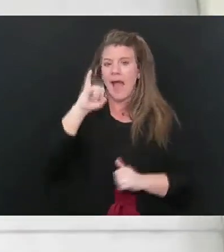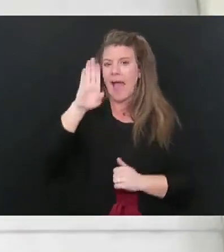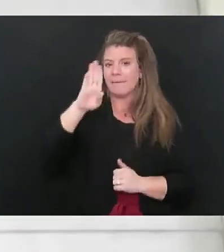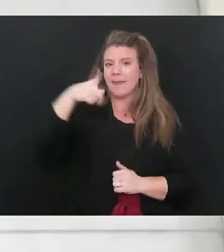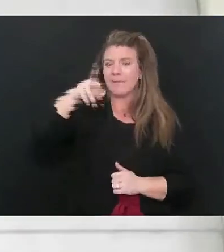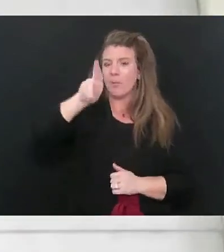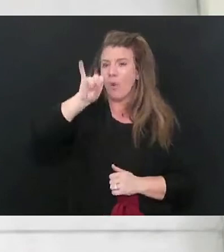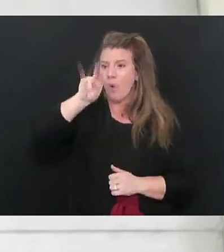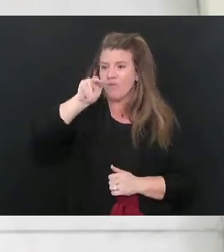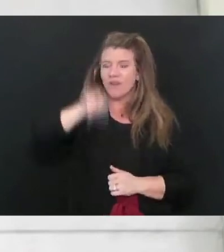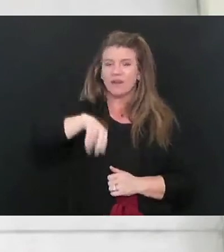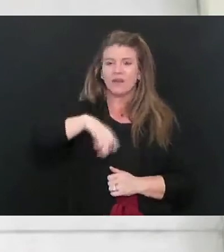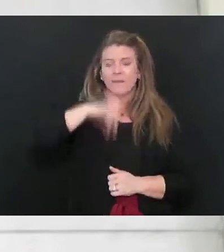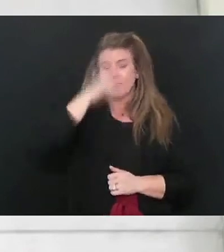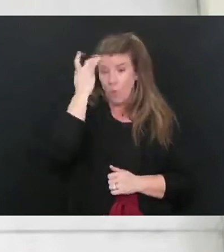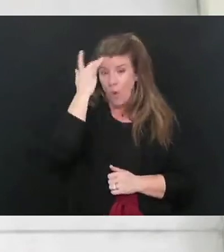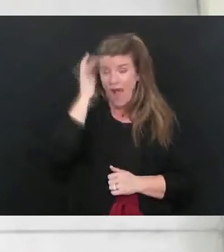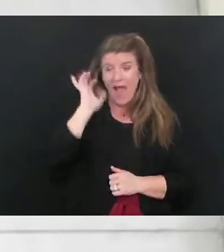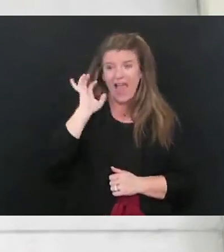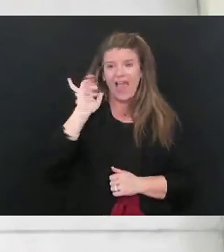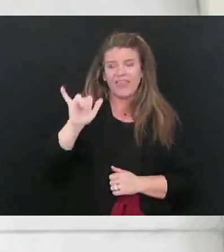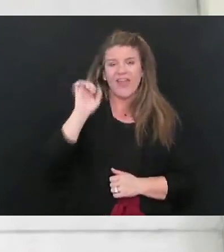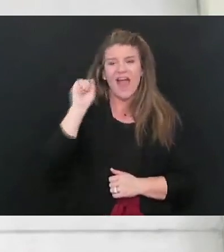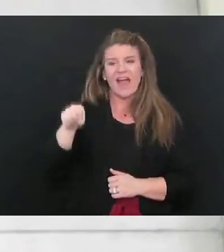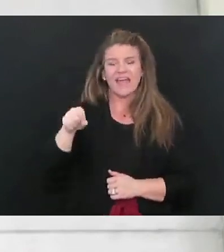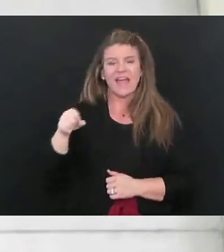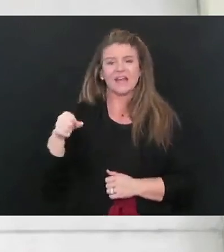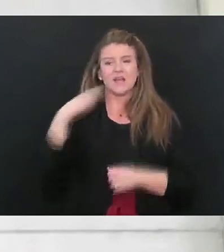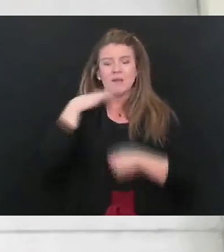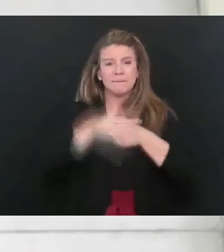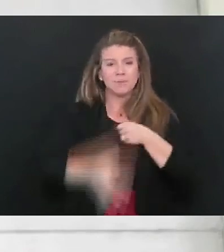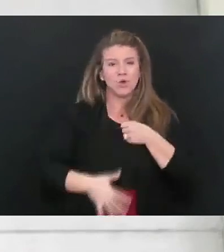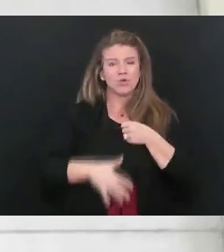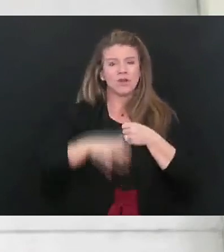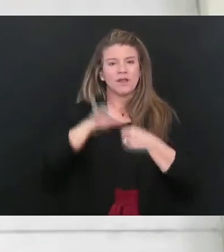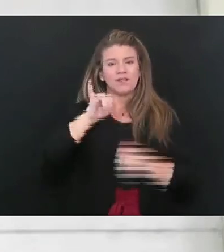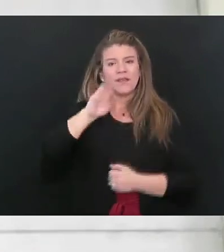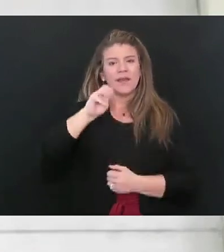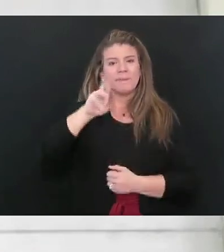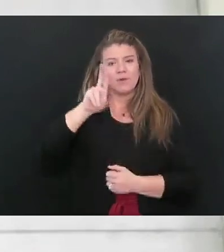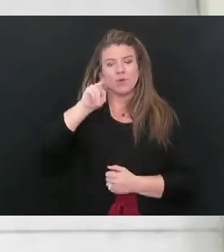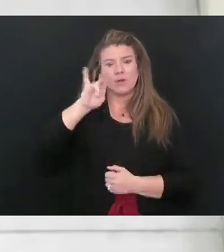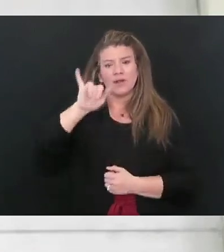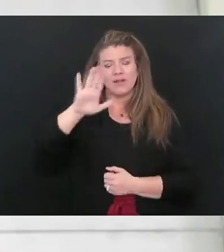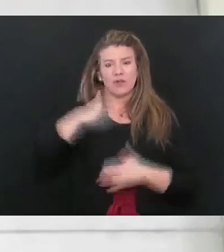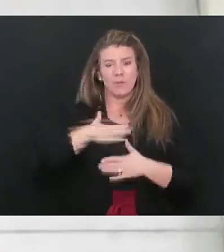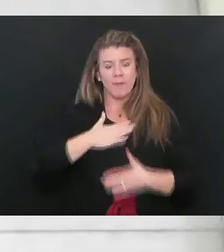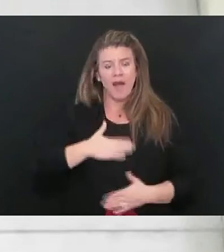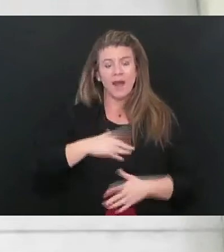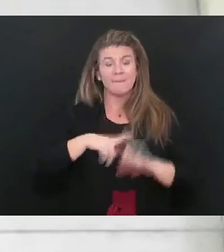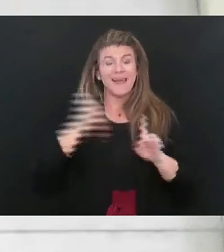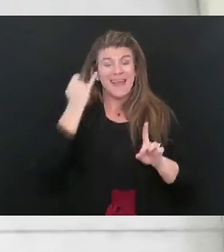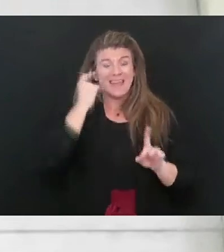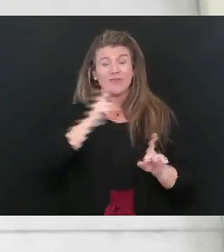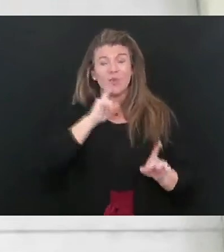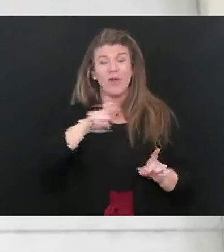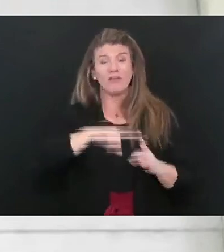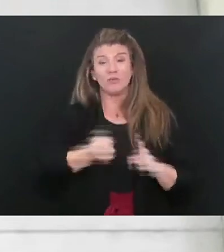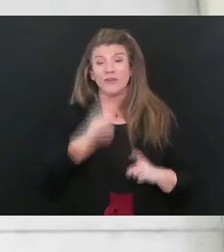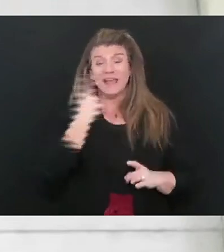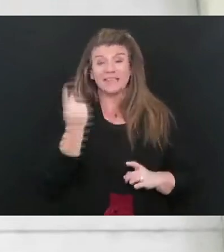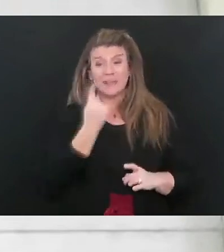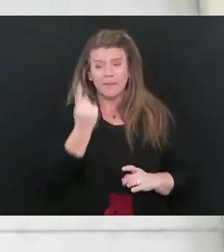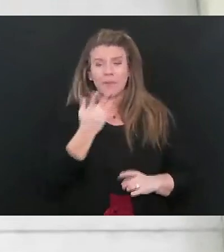ibuprofen or NSAIDs because that can mute your body's immune response to the vaccine. But if you really need to take something, we